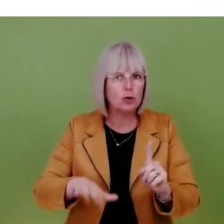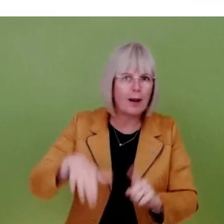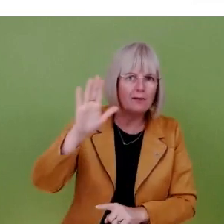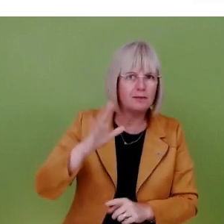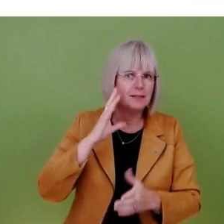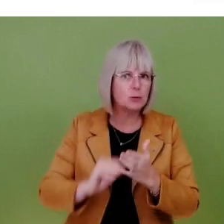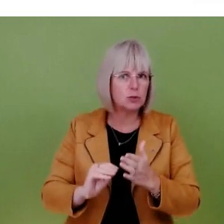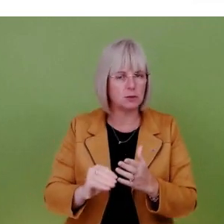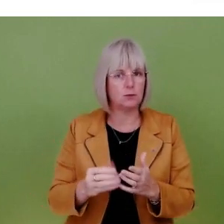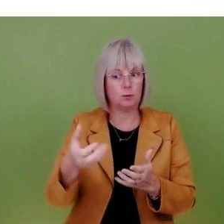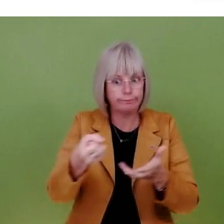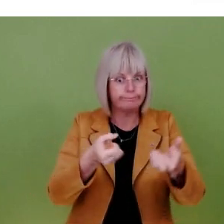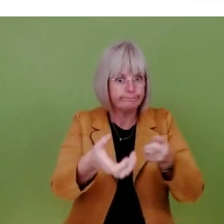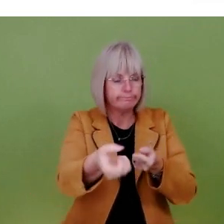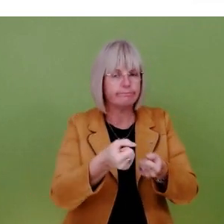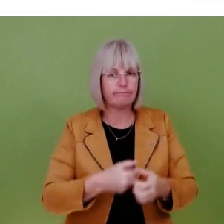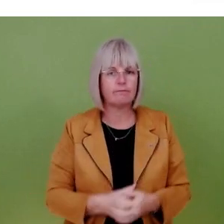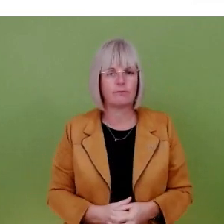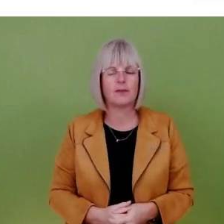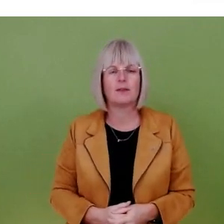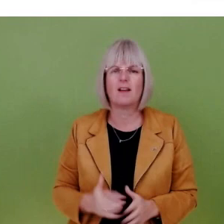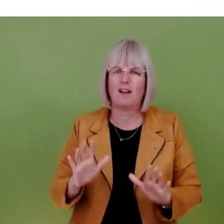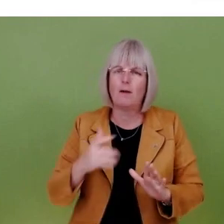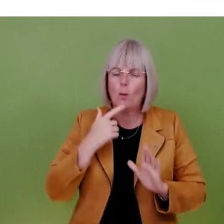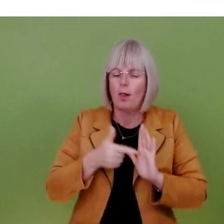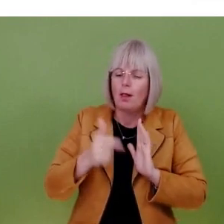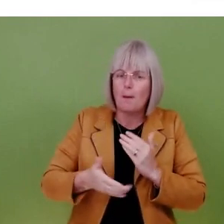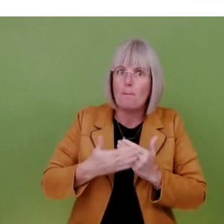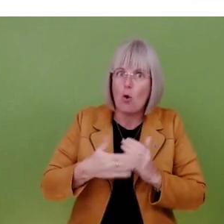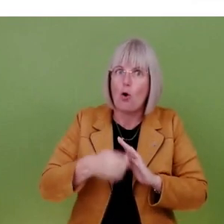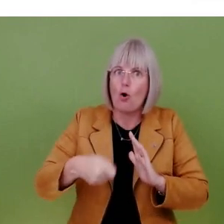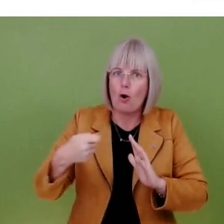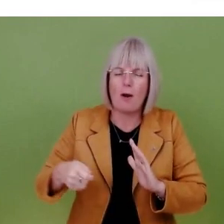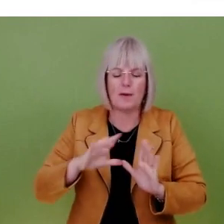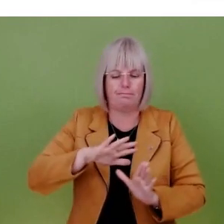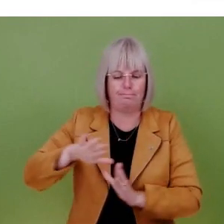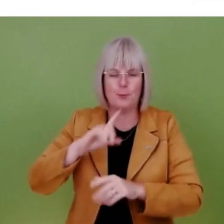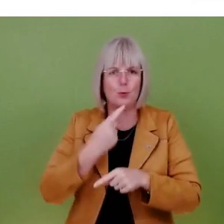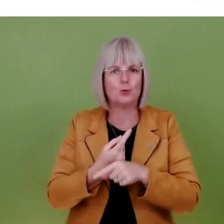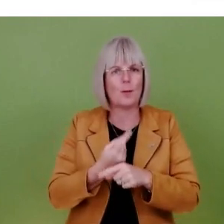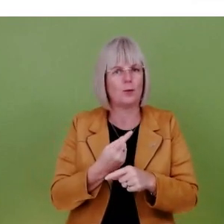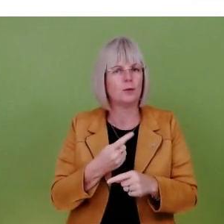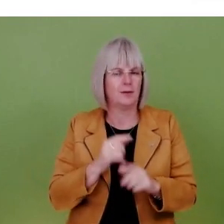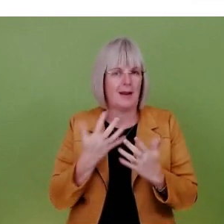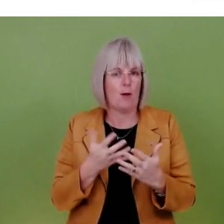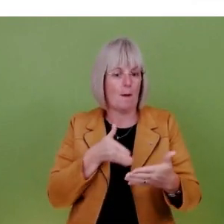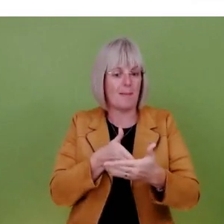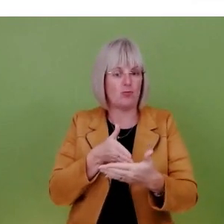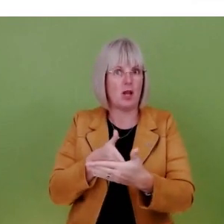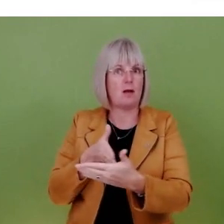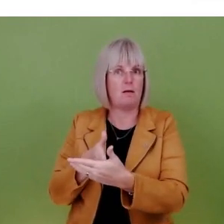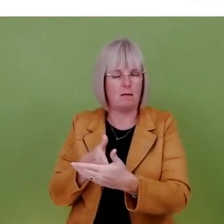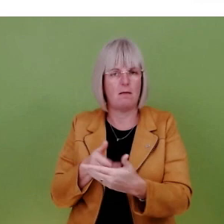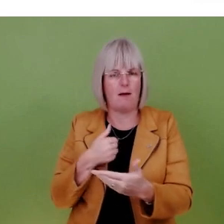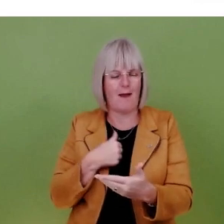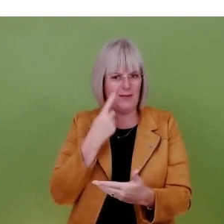So there's probably more, but I'm going to move on to talking about some of the barriers that I've noticed when doing this work and then thinking of some